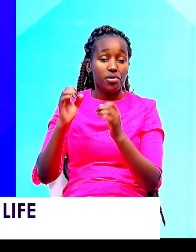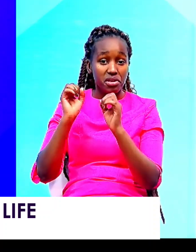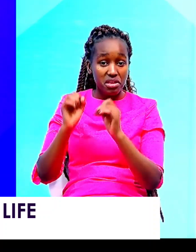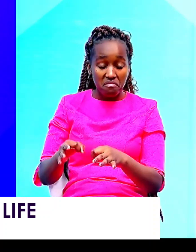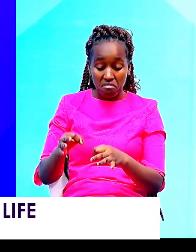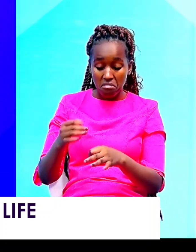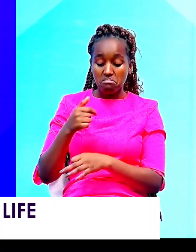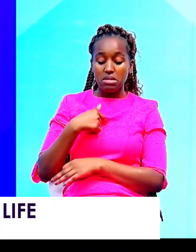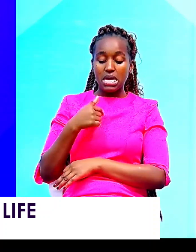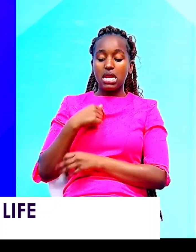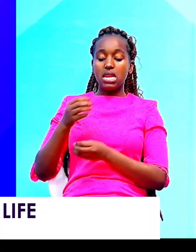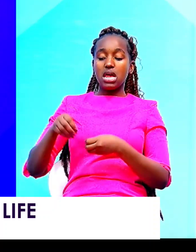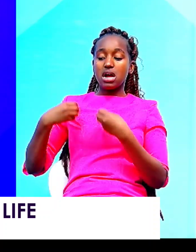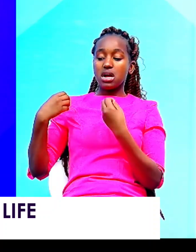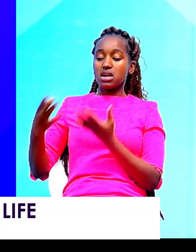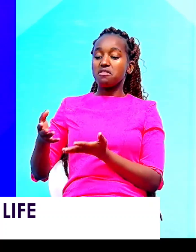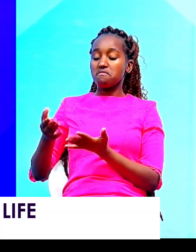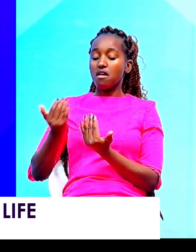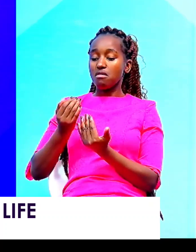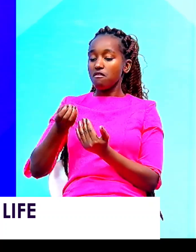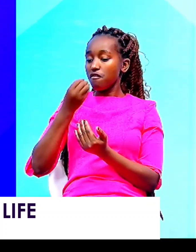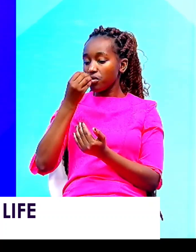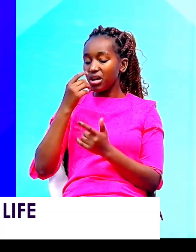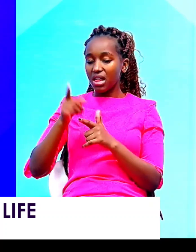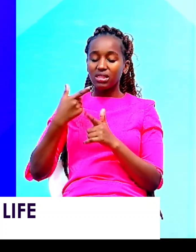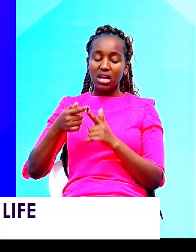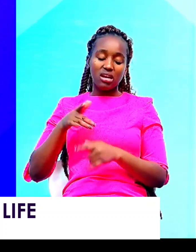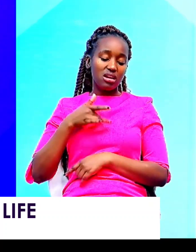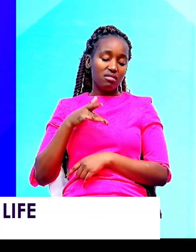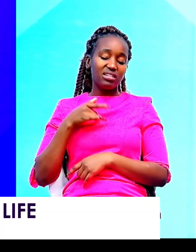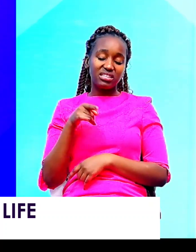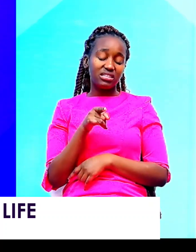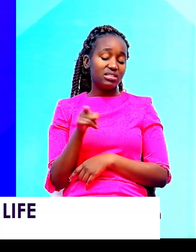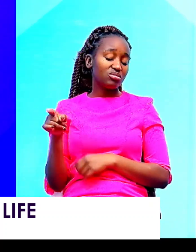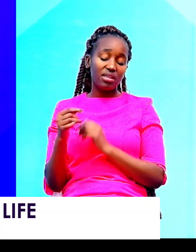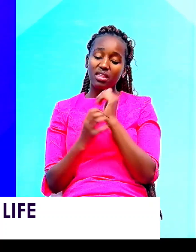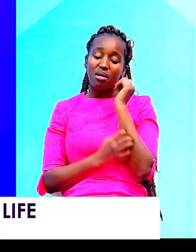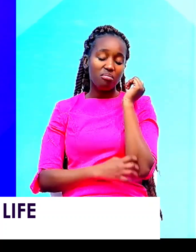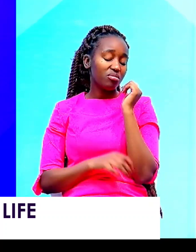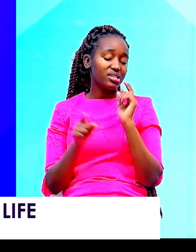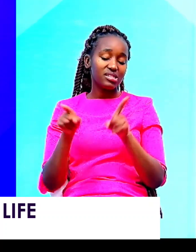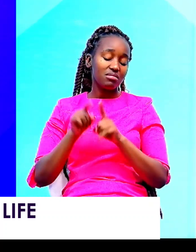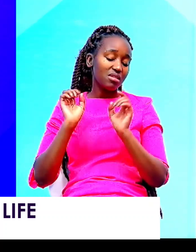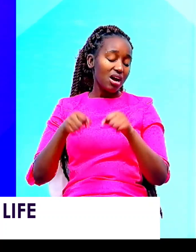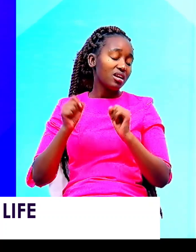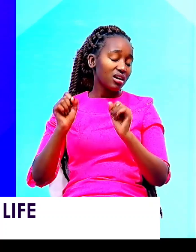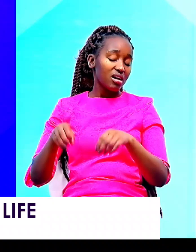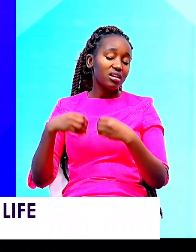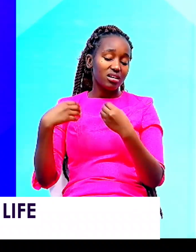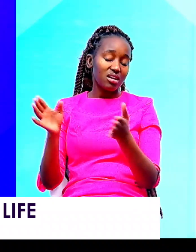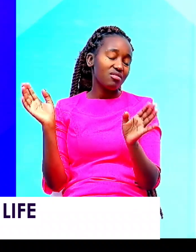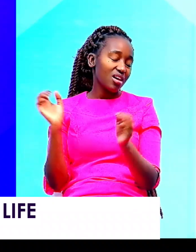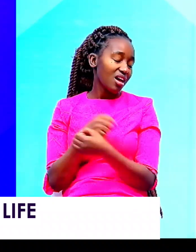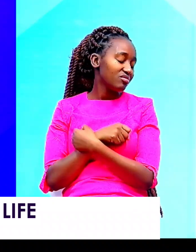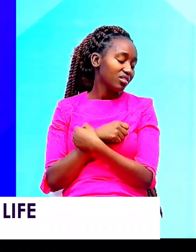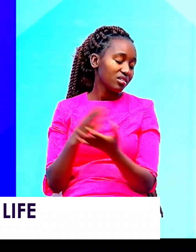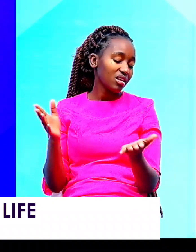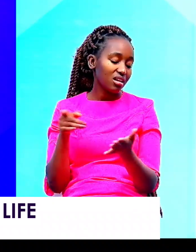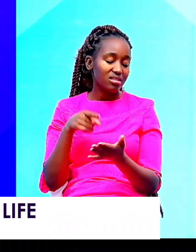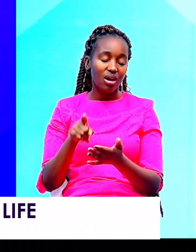providing the food is that they're vulnerable and anything can be given to them, which will not be very